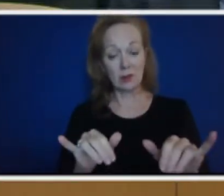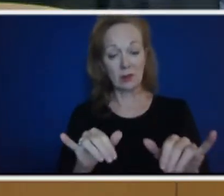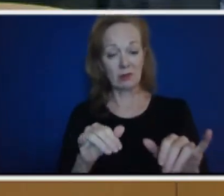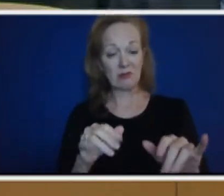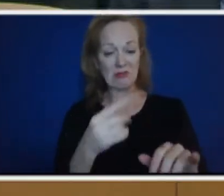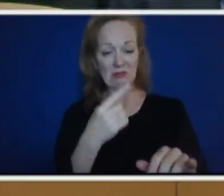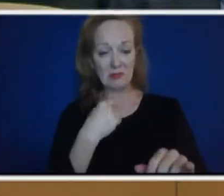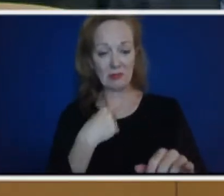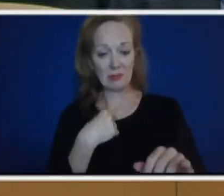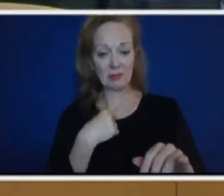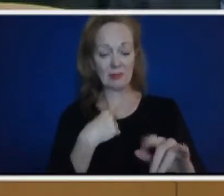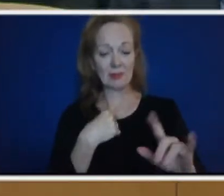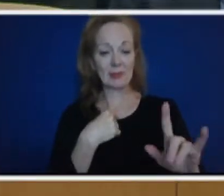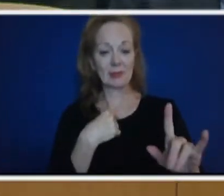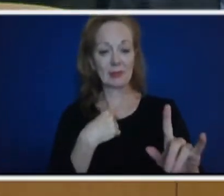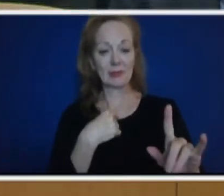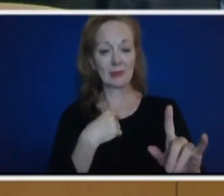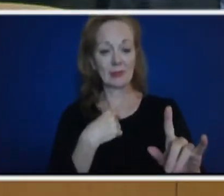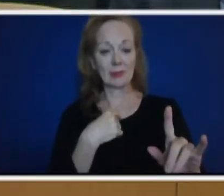Looking to my,